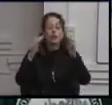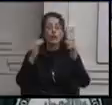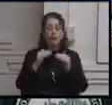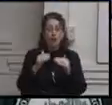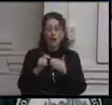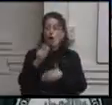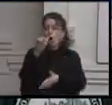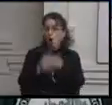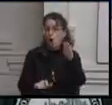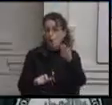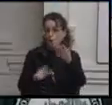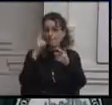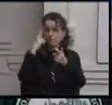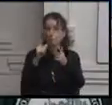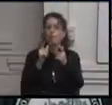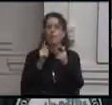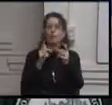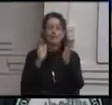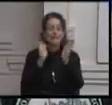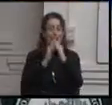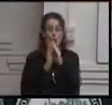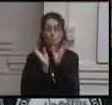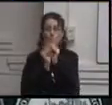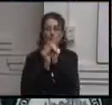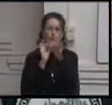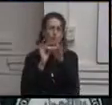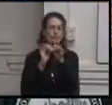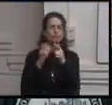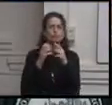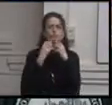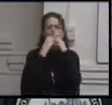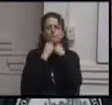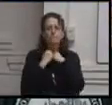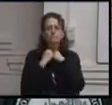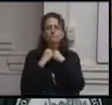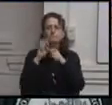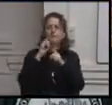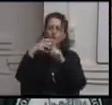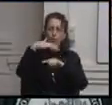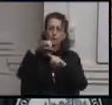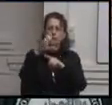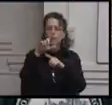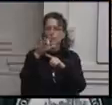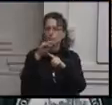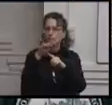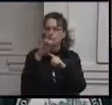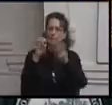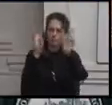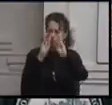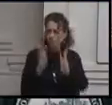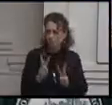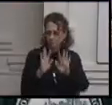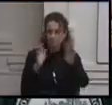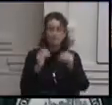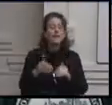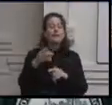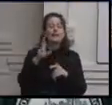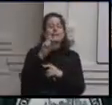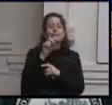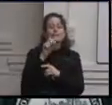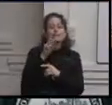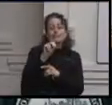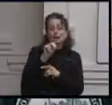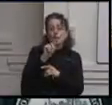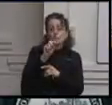climate protection, a work plan budget and town meeting article for Brattleboro's Downtown Alliance, a second chance grant for the